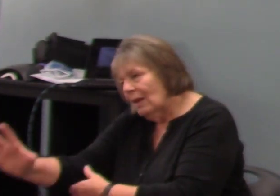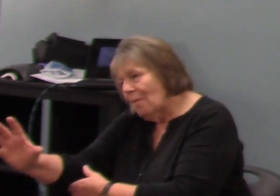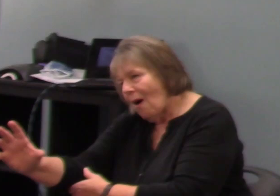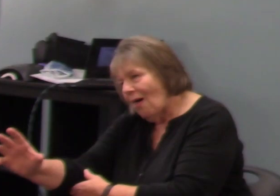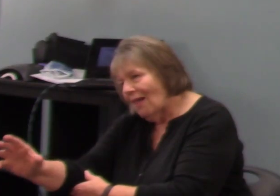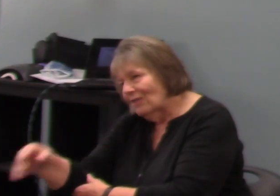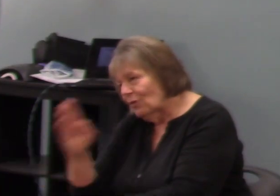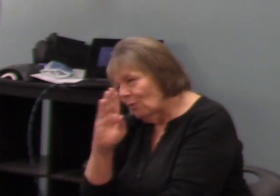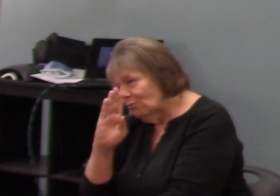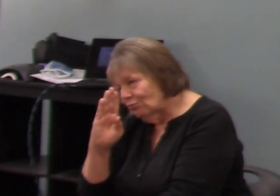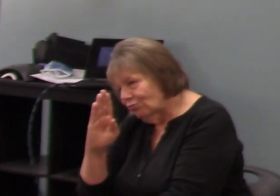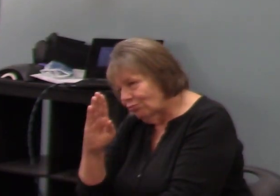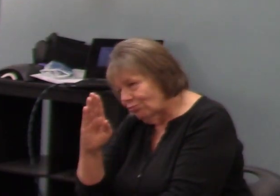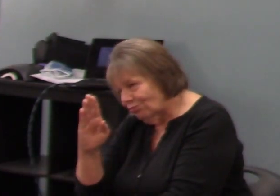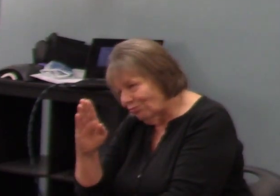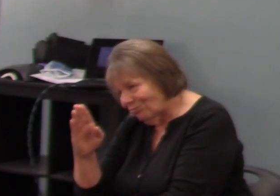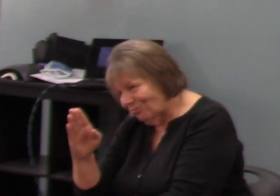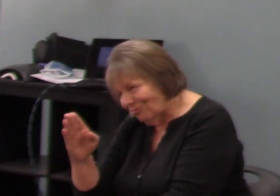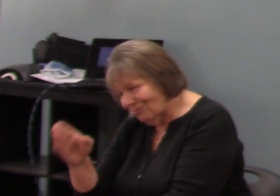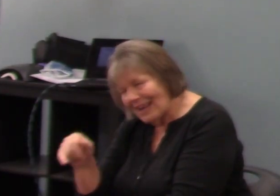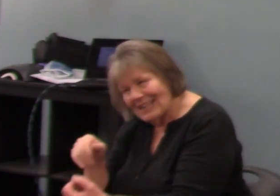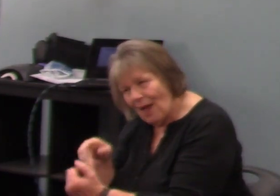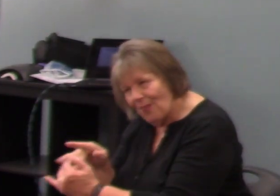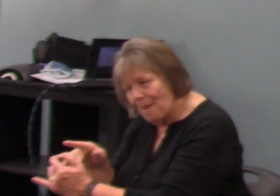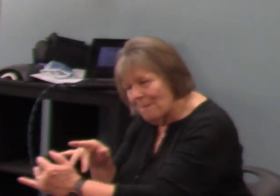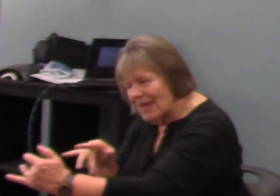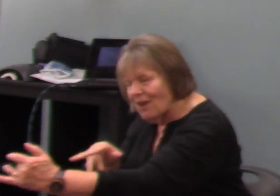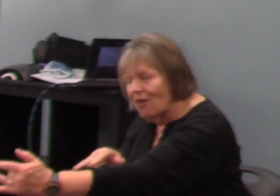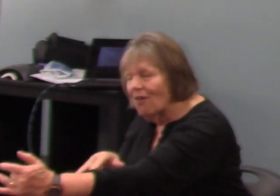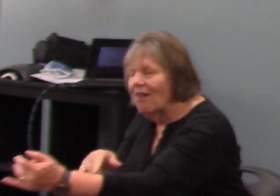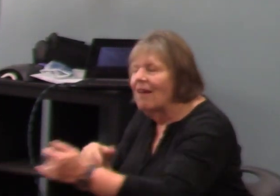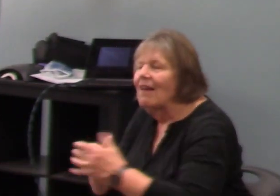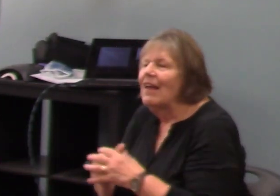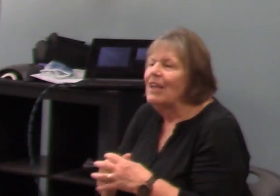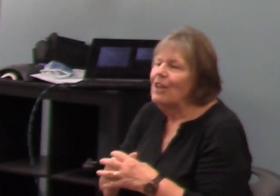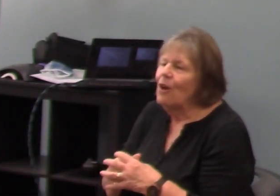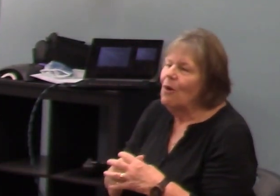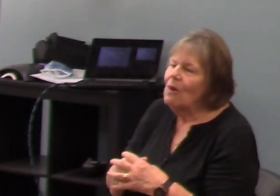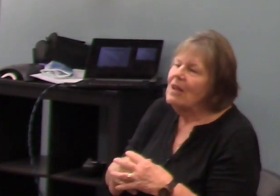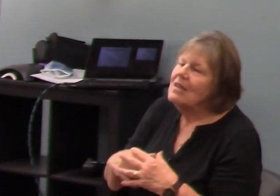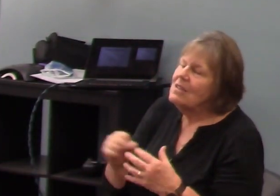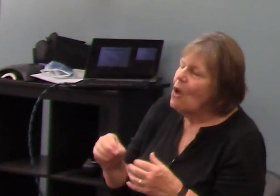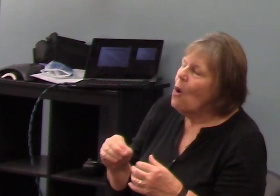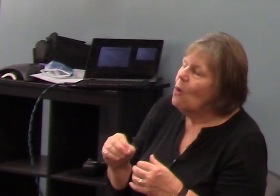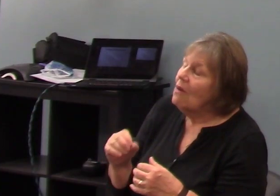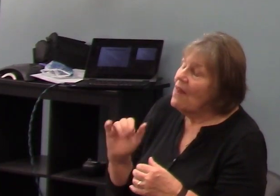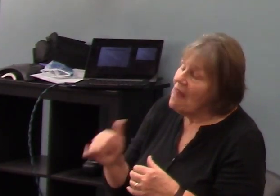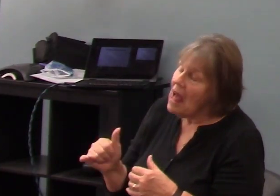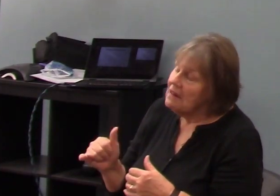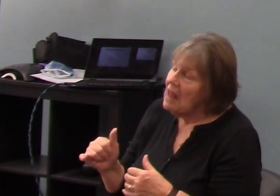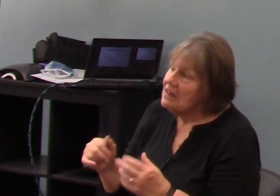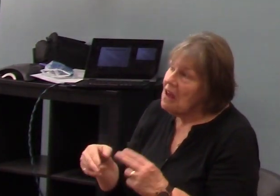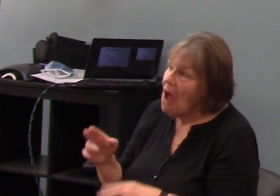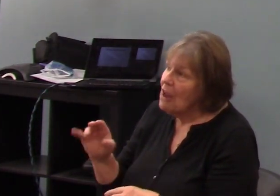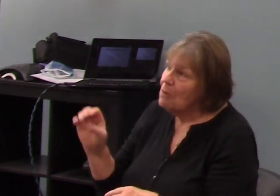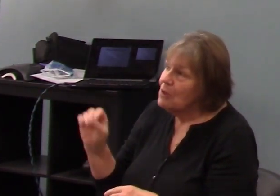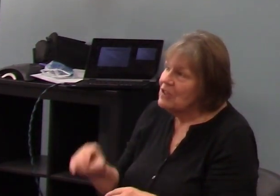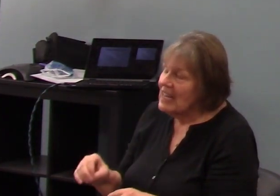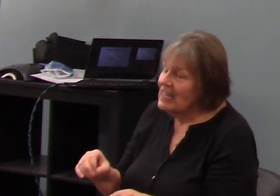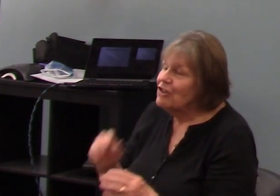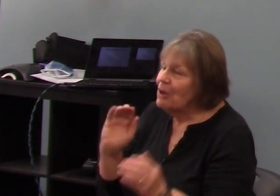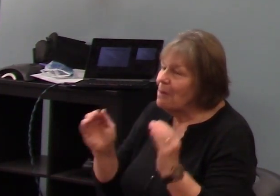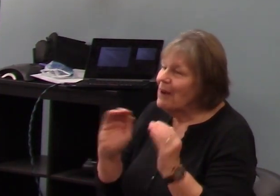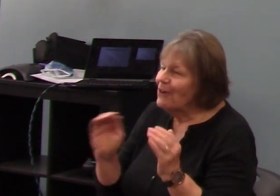That's actually a pretty likely event compared to some of the ones that we're going to be looking at next time. We see this all